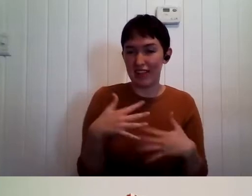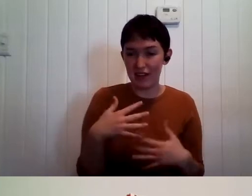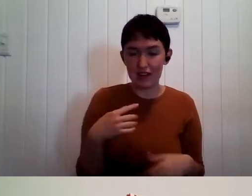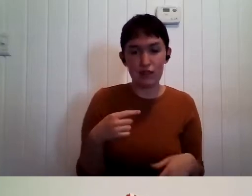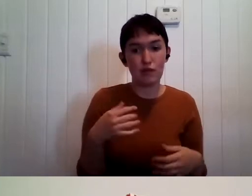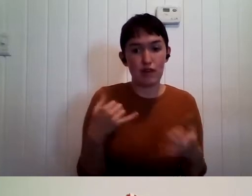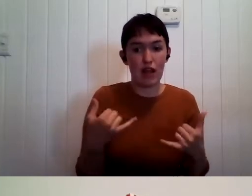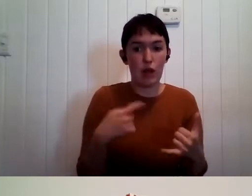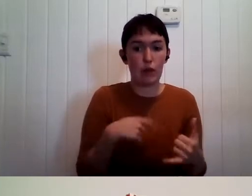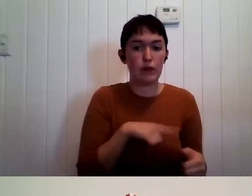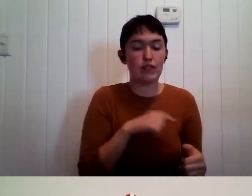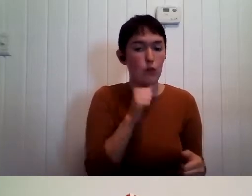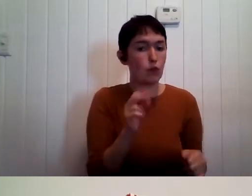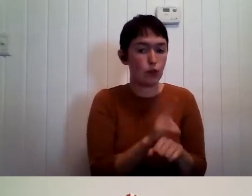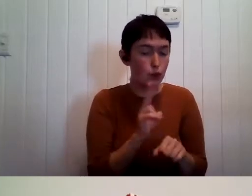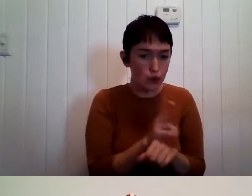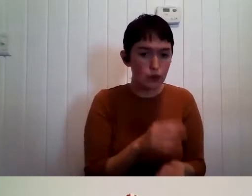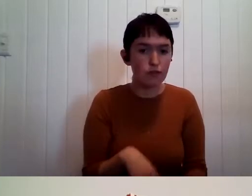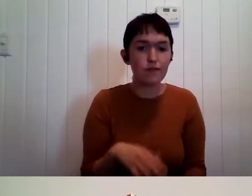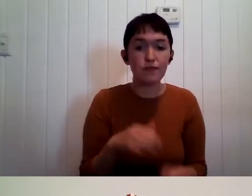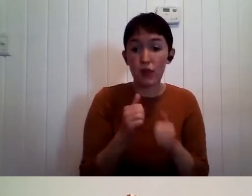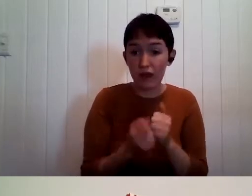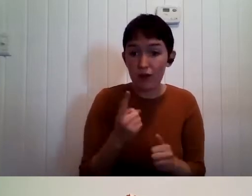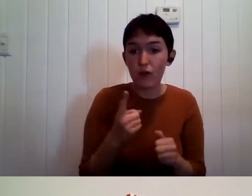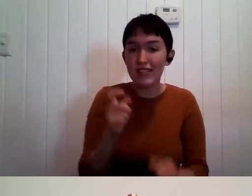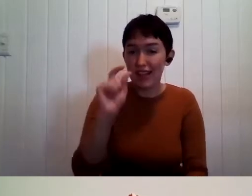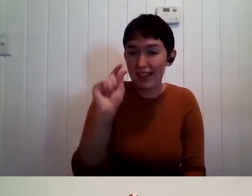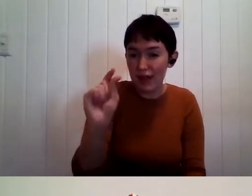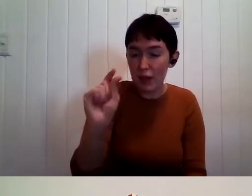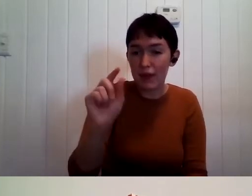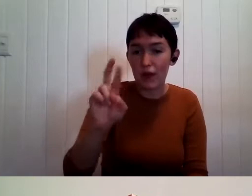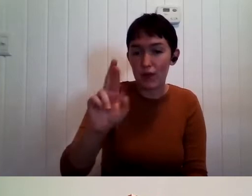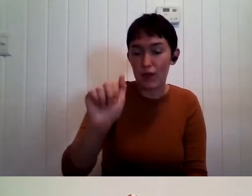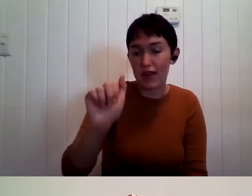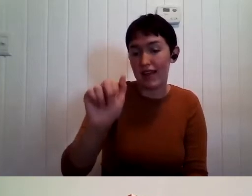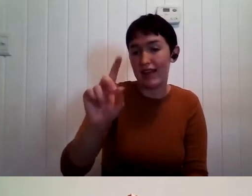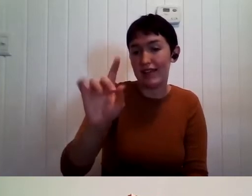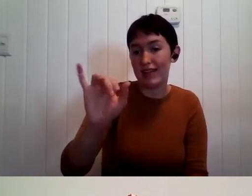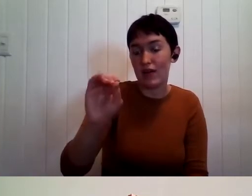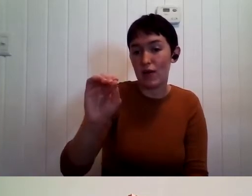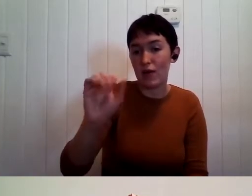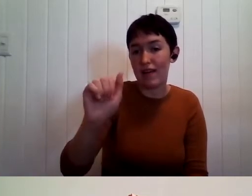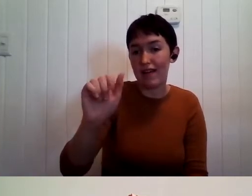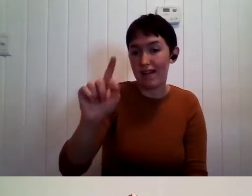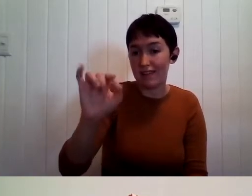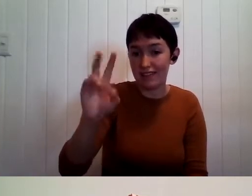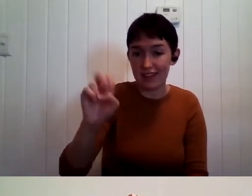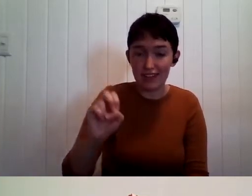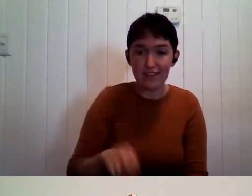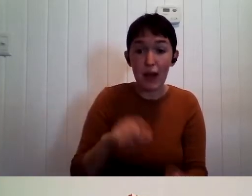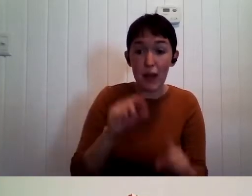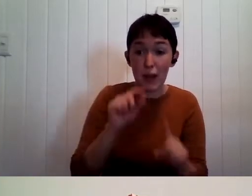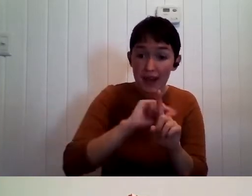everyone is a little tiny bit radioactive. A banana is slightly radioactive. So in a